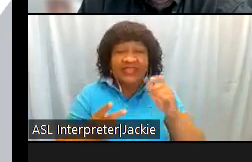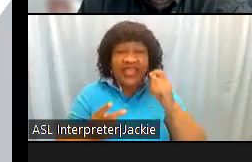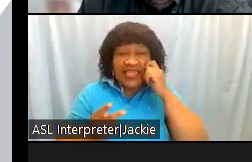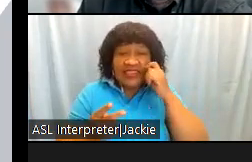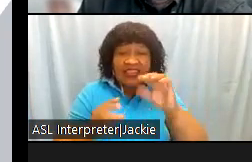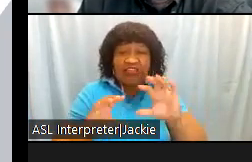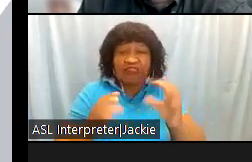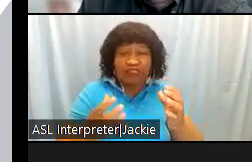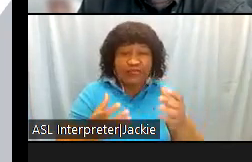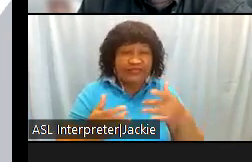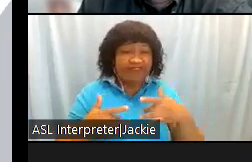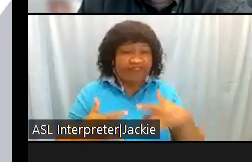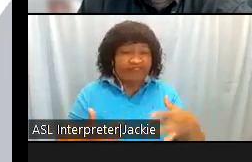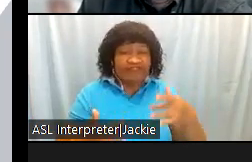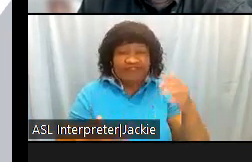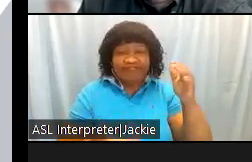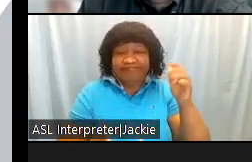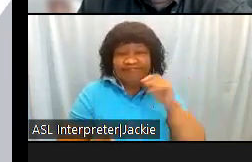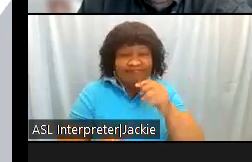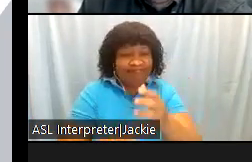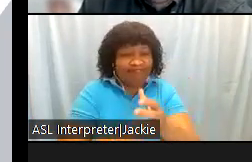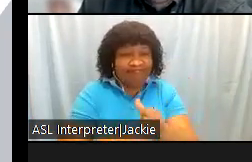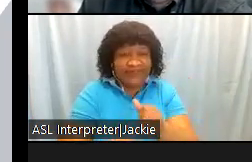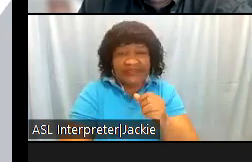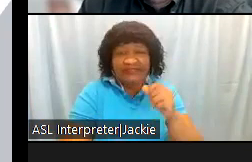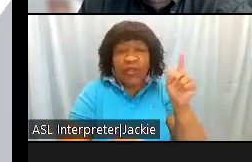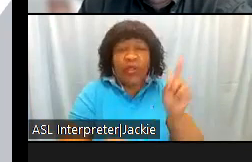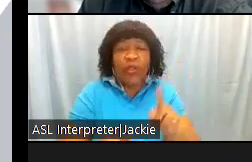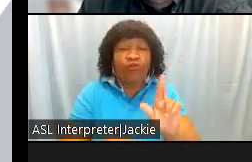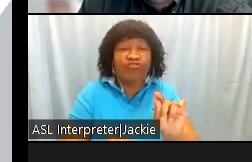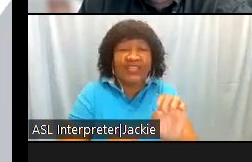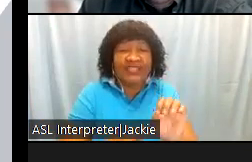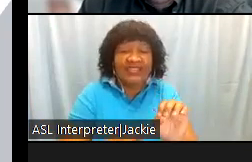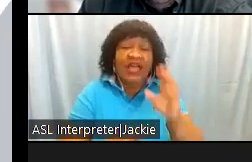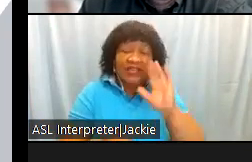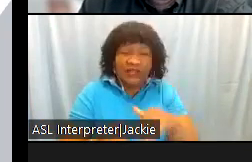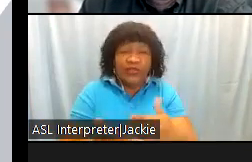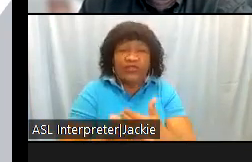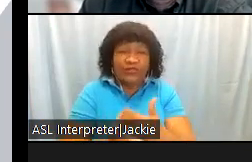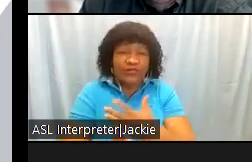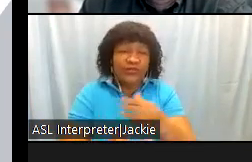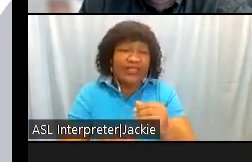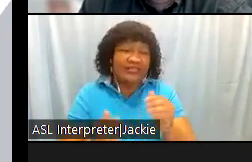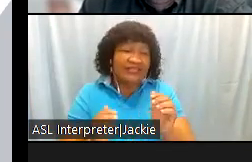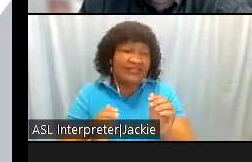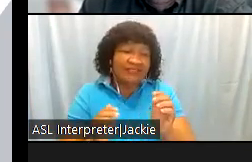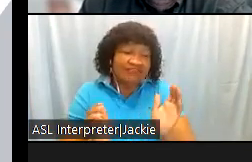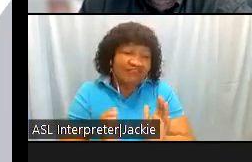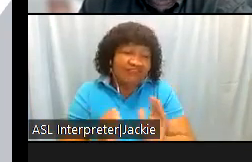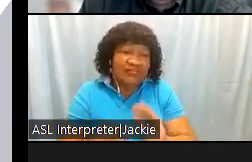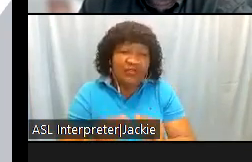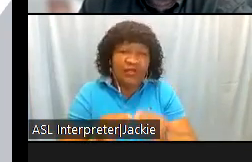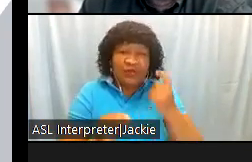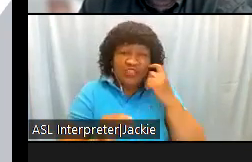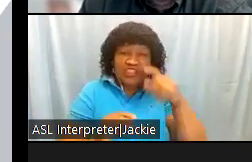groups lower rates. I mean, it's all very new and the numbers are relatively small because we've just started